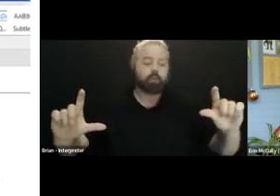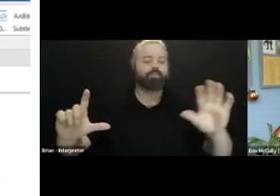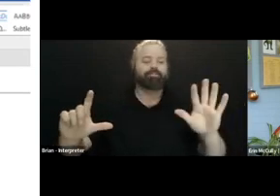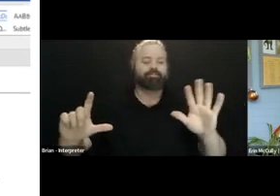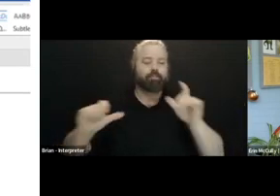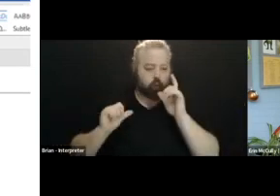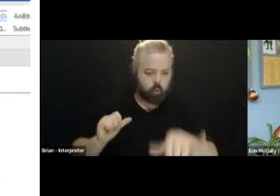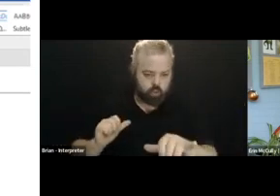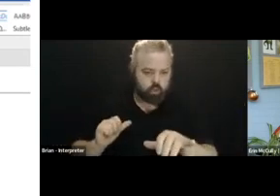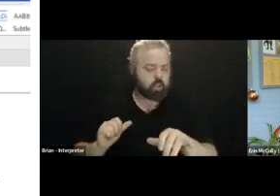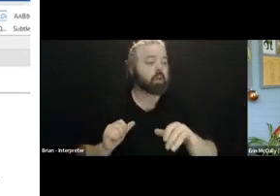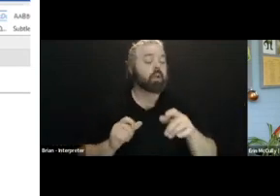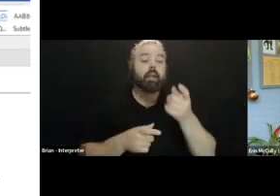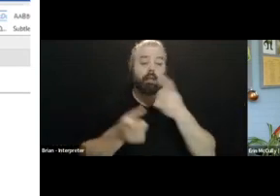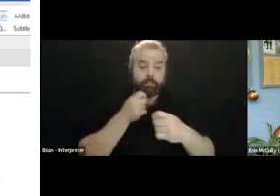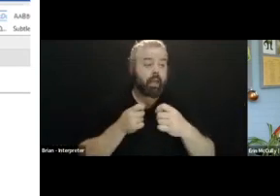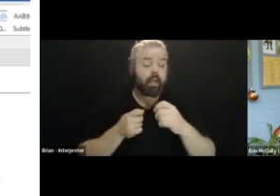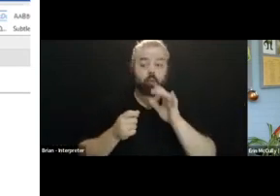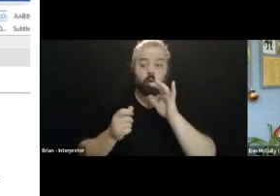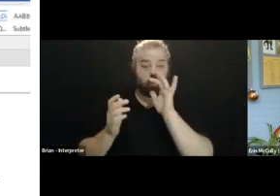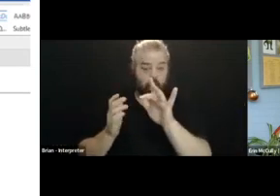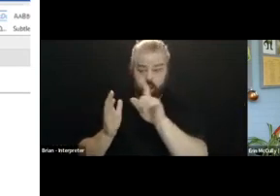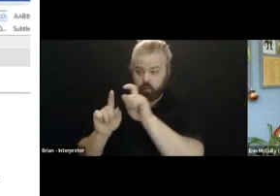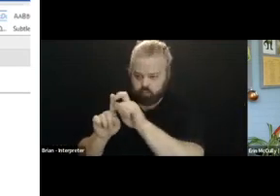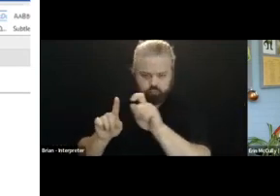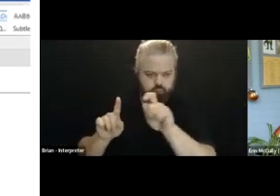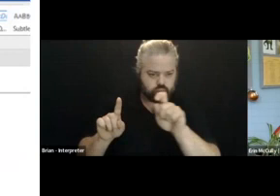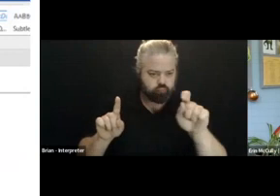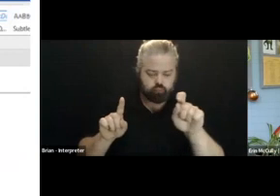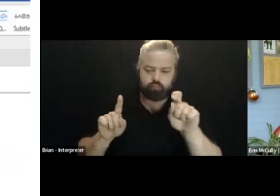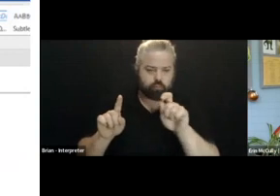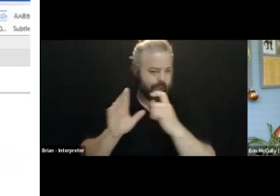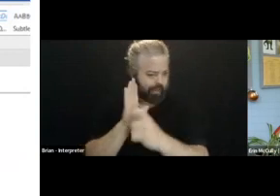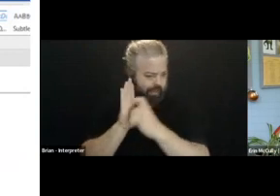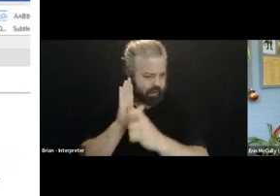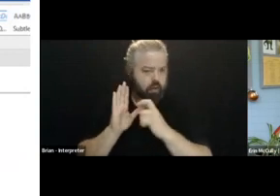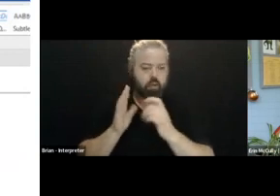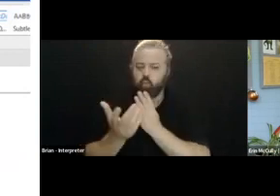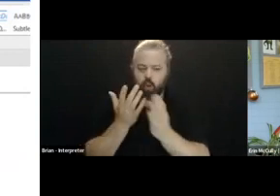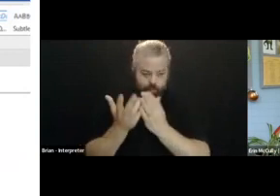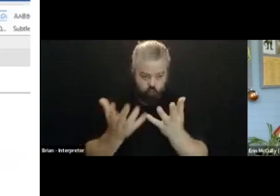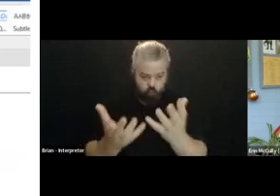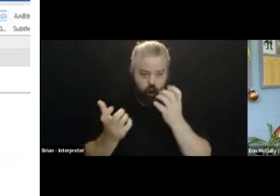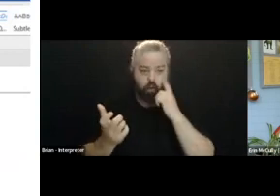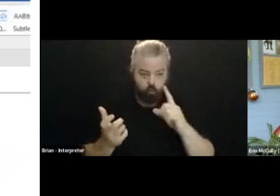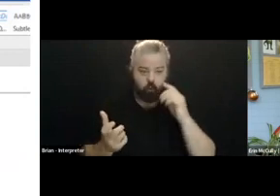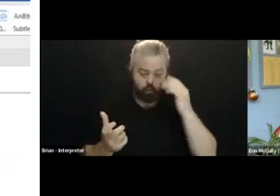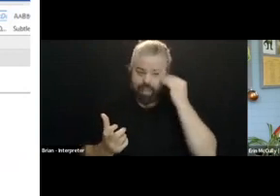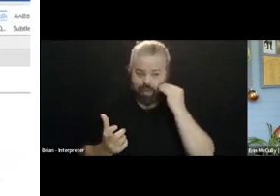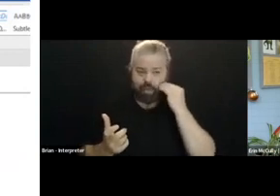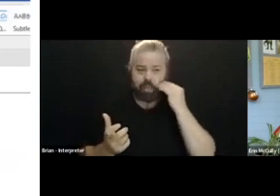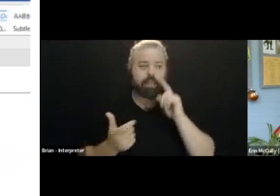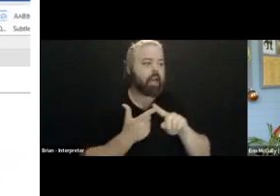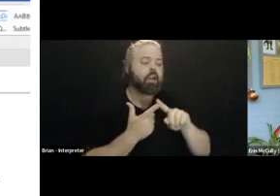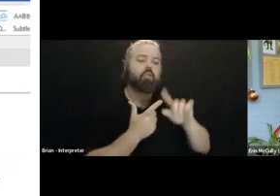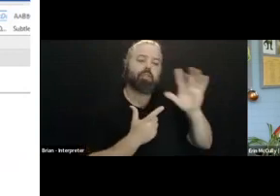Instead, highlight that top of the page, whatever you want to be your heading, and you can go into the styles menu, which I have a picture